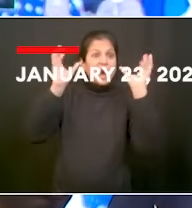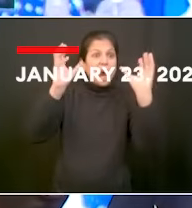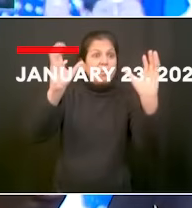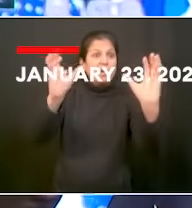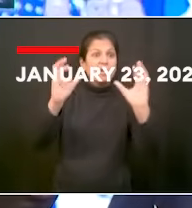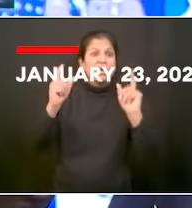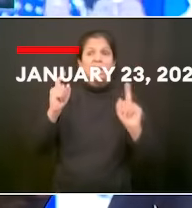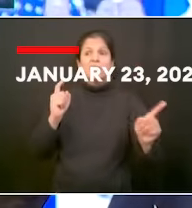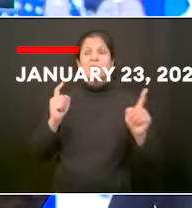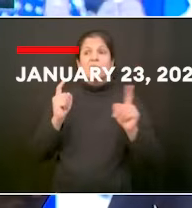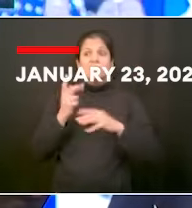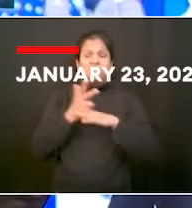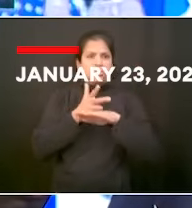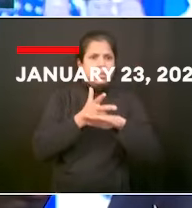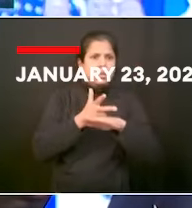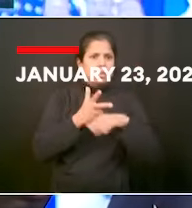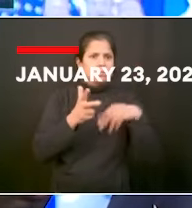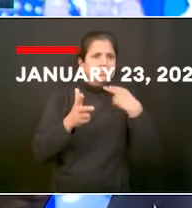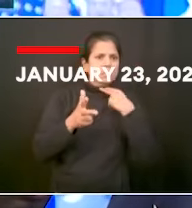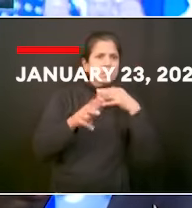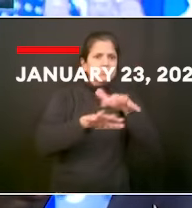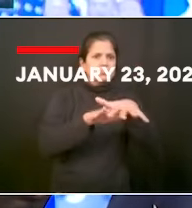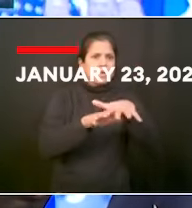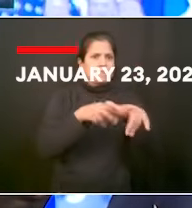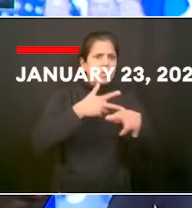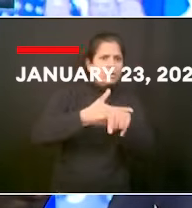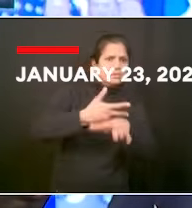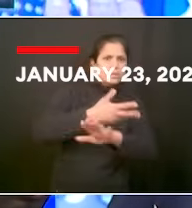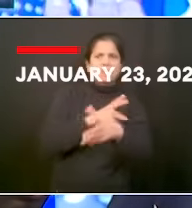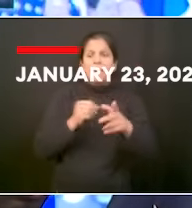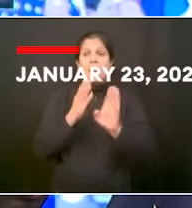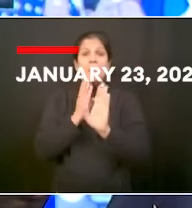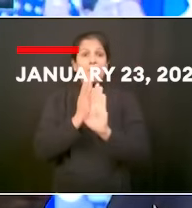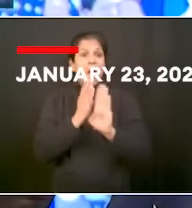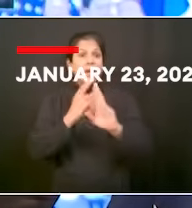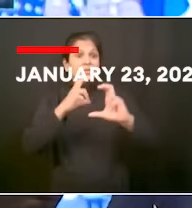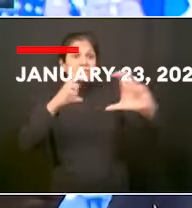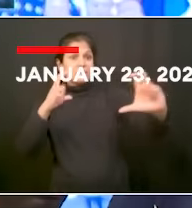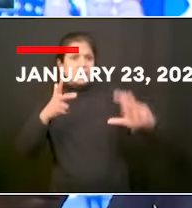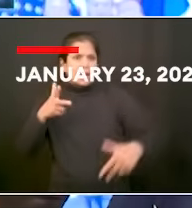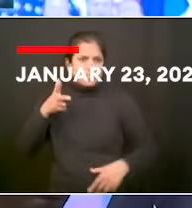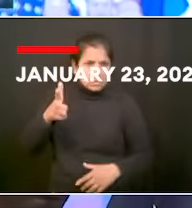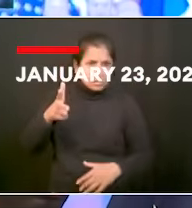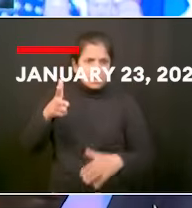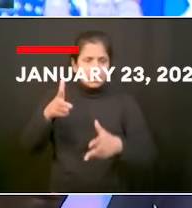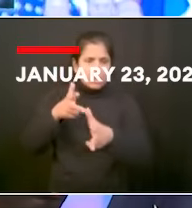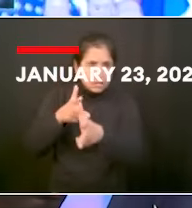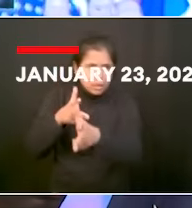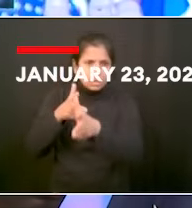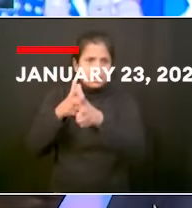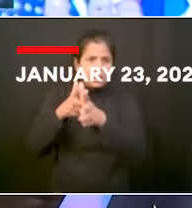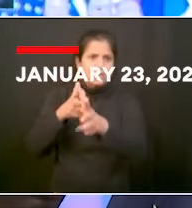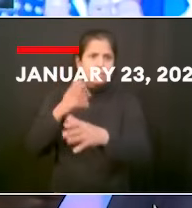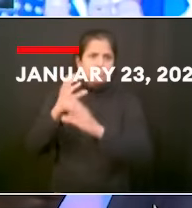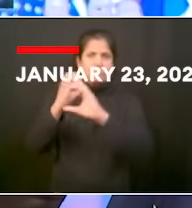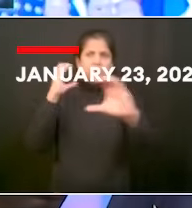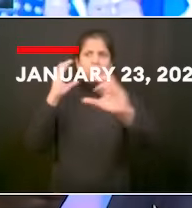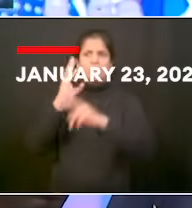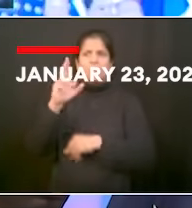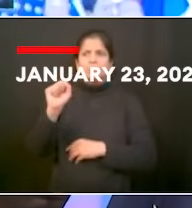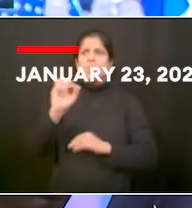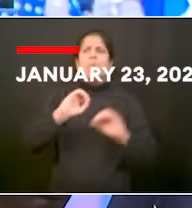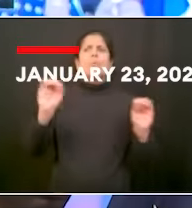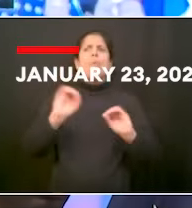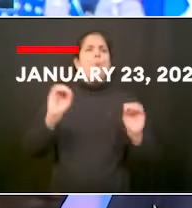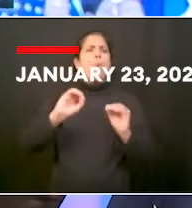streets, like for example under de Blasio, some streets were plowed to the tar, and then other places didn't get plowed at all. So do you have a plan to make